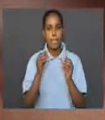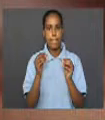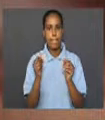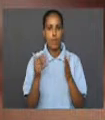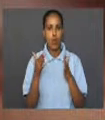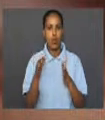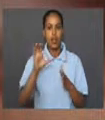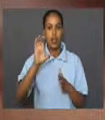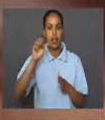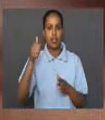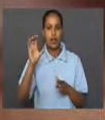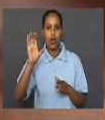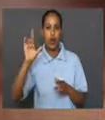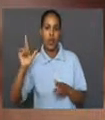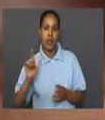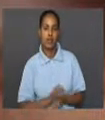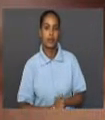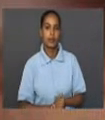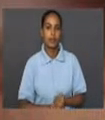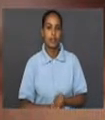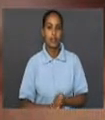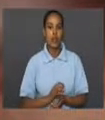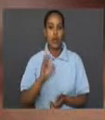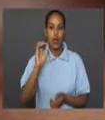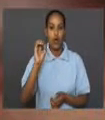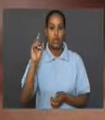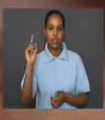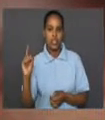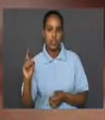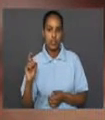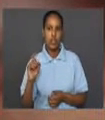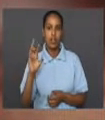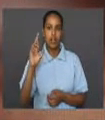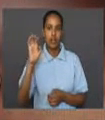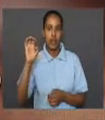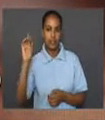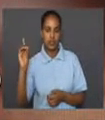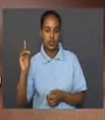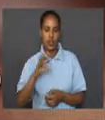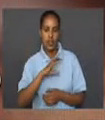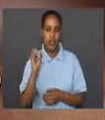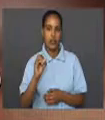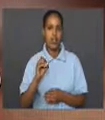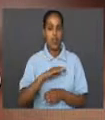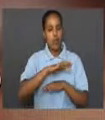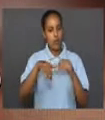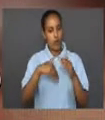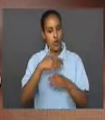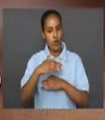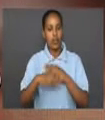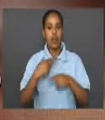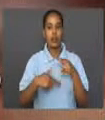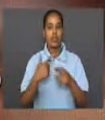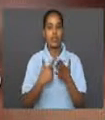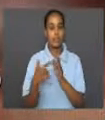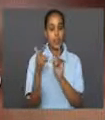molten calcium chloride. The oxidation, reduction, and overall reaction